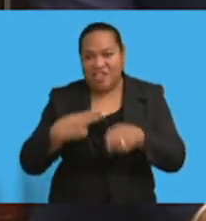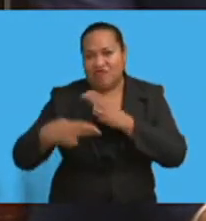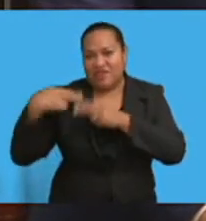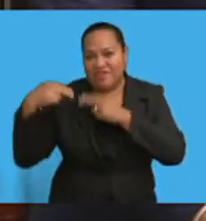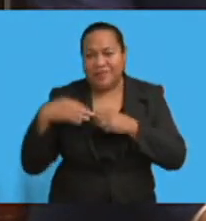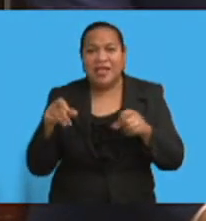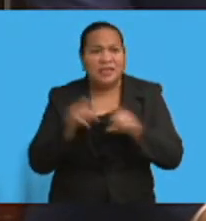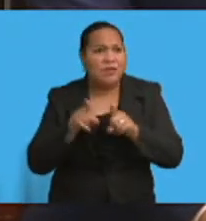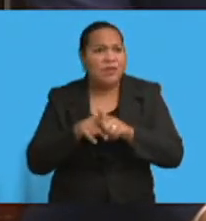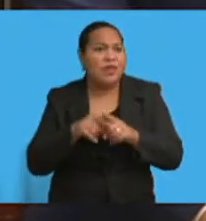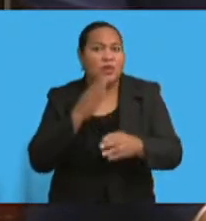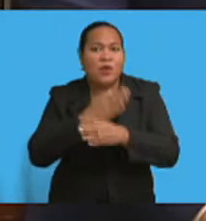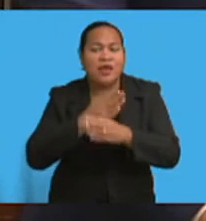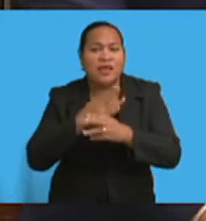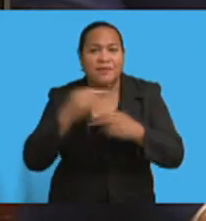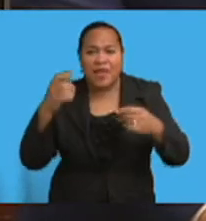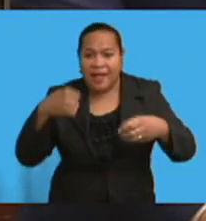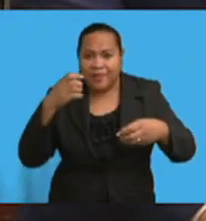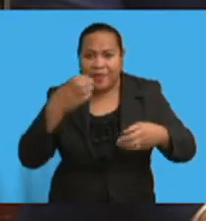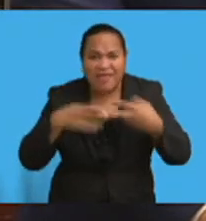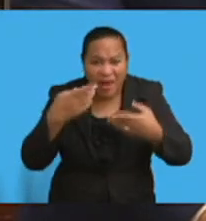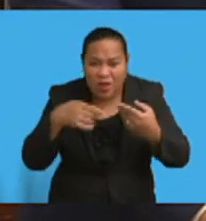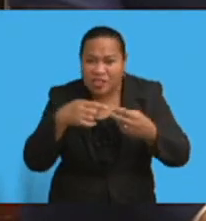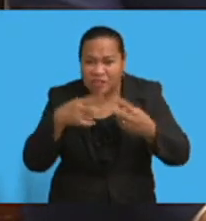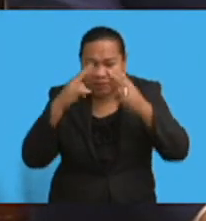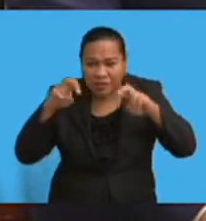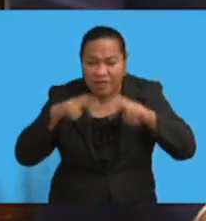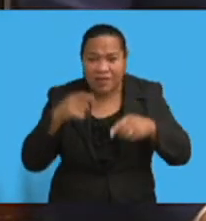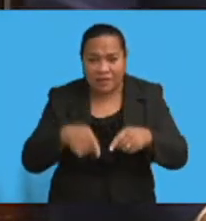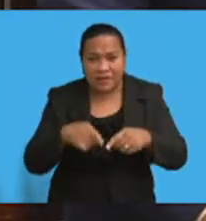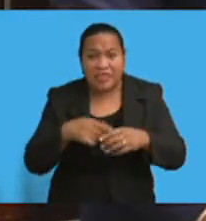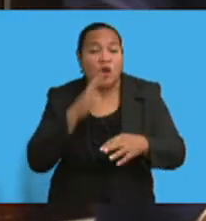evaluation exercise last year. This has already led to record pay rises for Fijian civil servants.